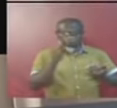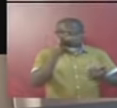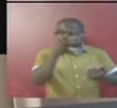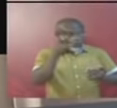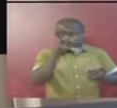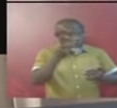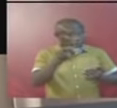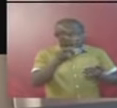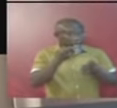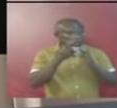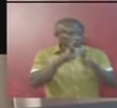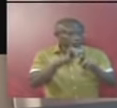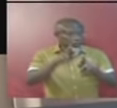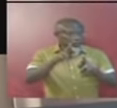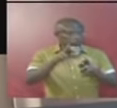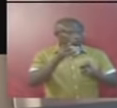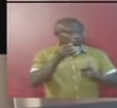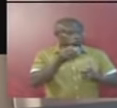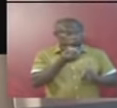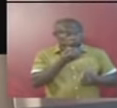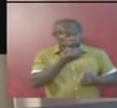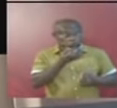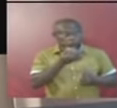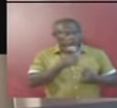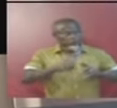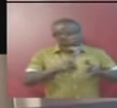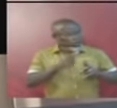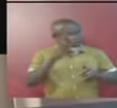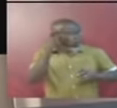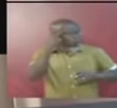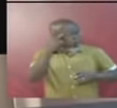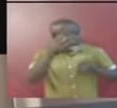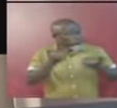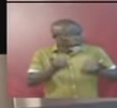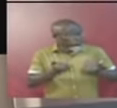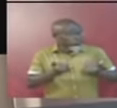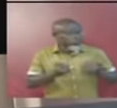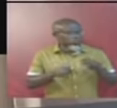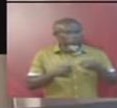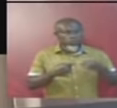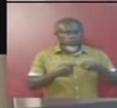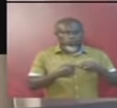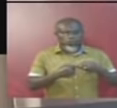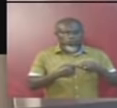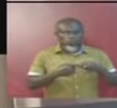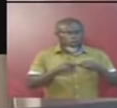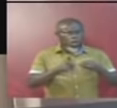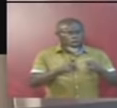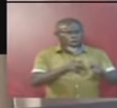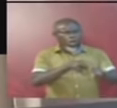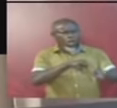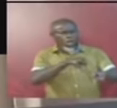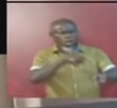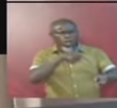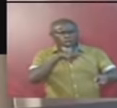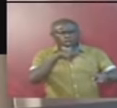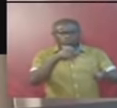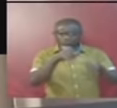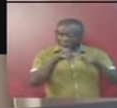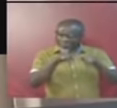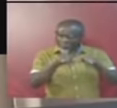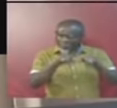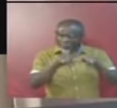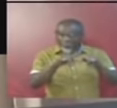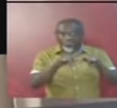soon. But I'm more concerned about the long-term impact on mental health. Yes, we are